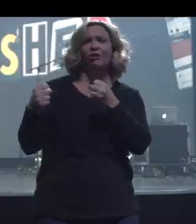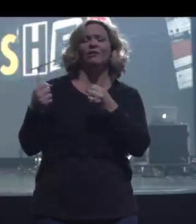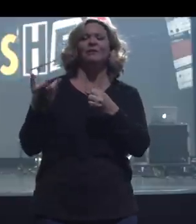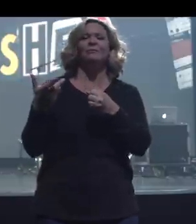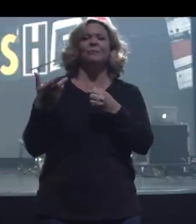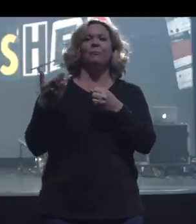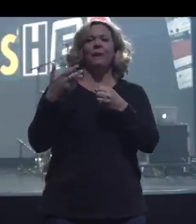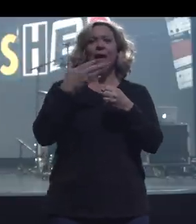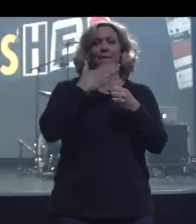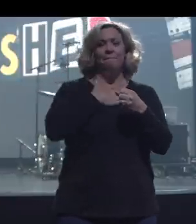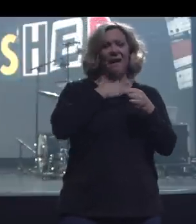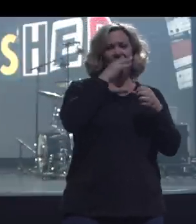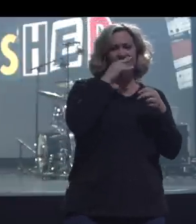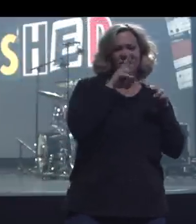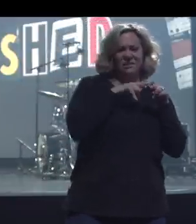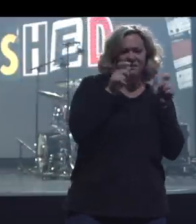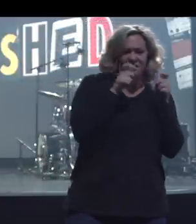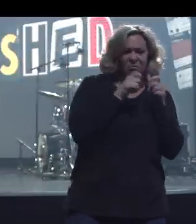hit each other.